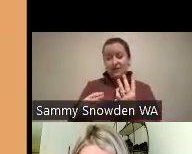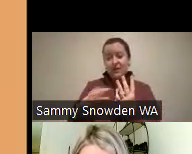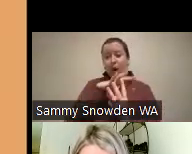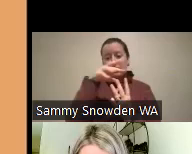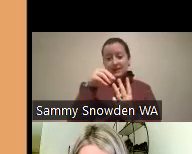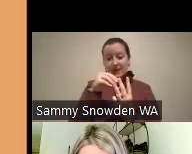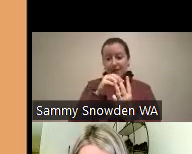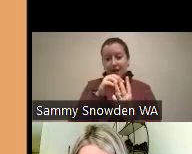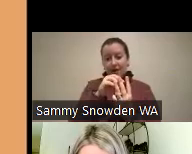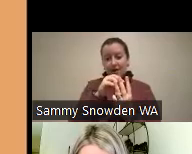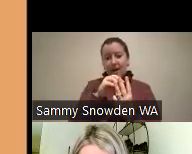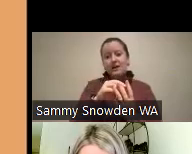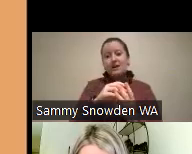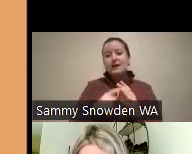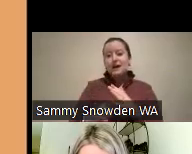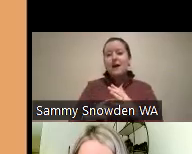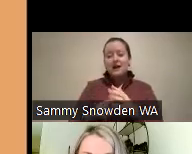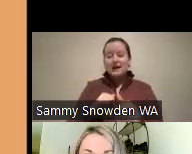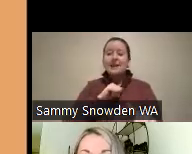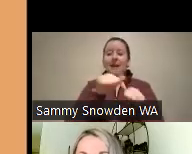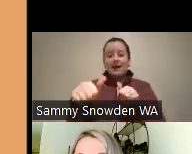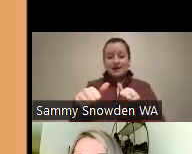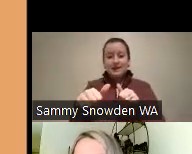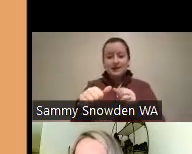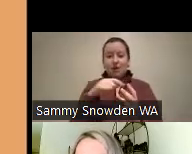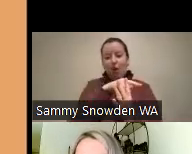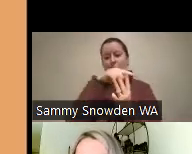So it's the best way to get them is with the LLV.